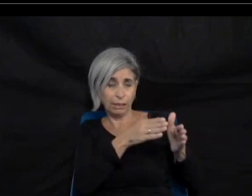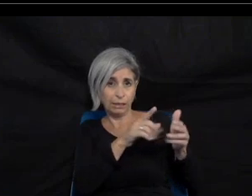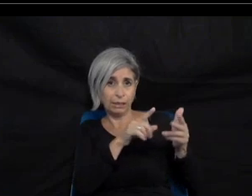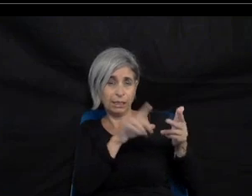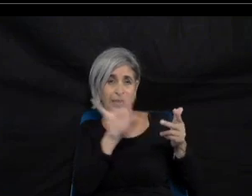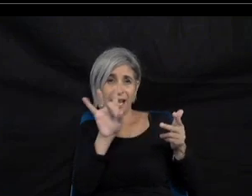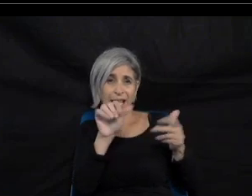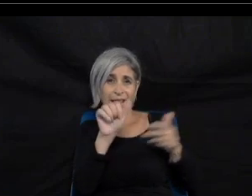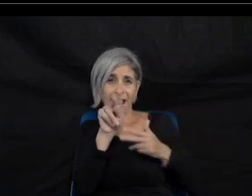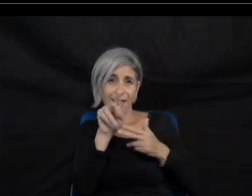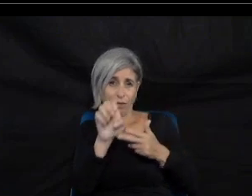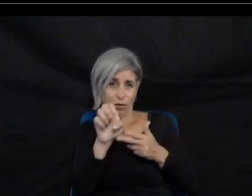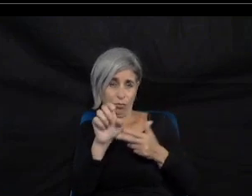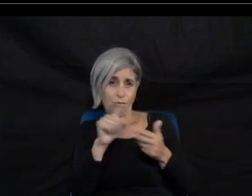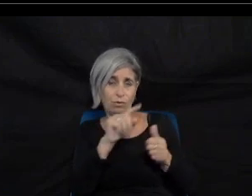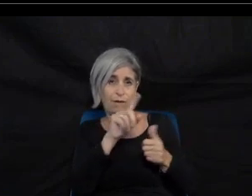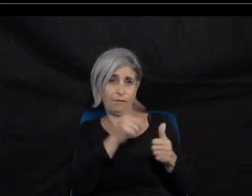8th Avenue,